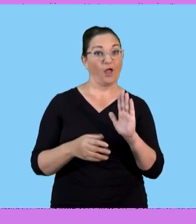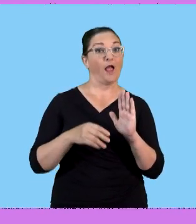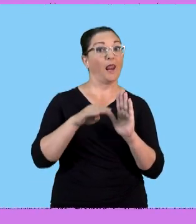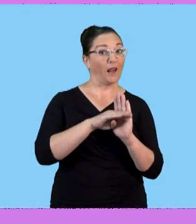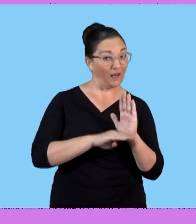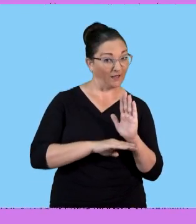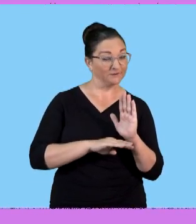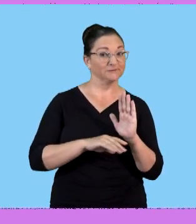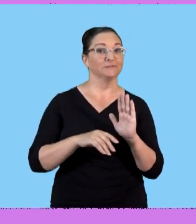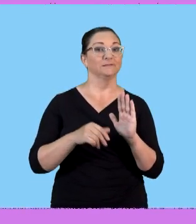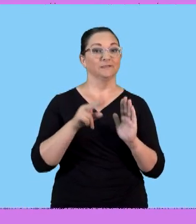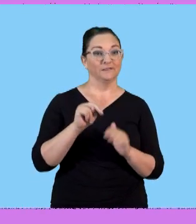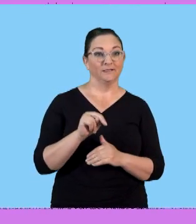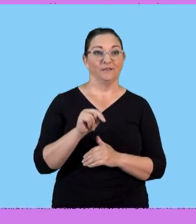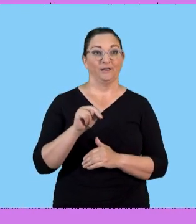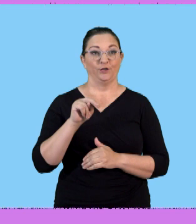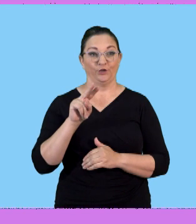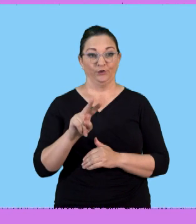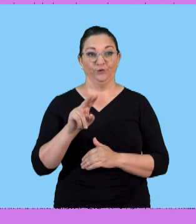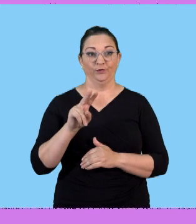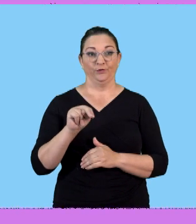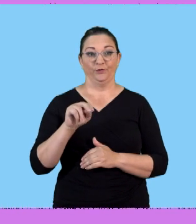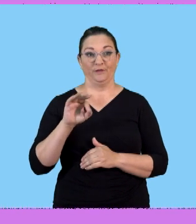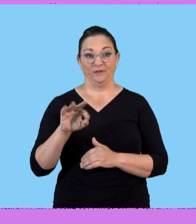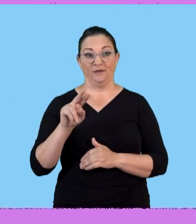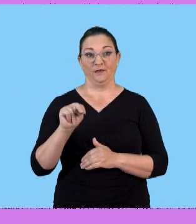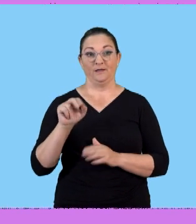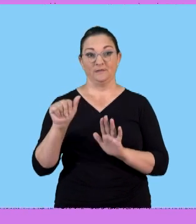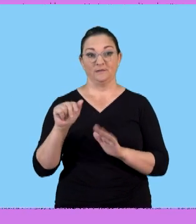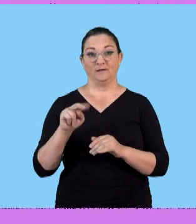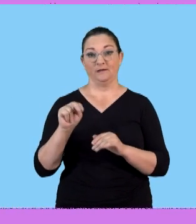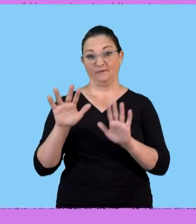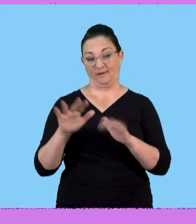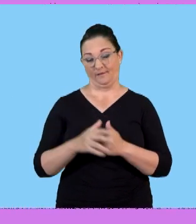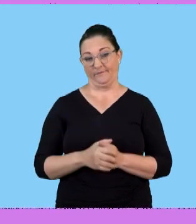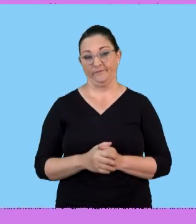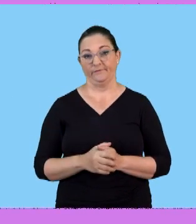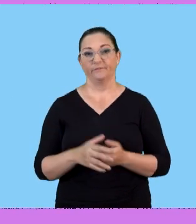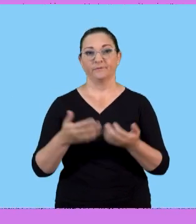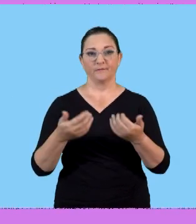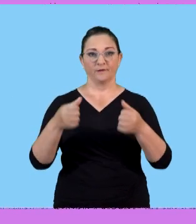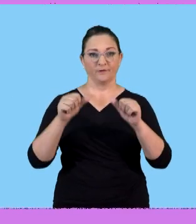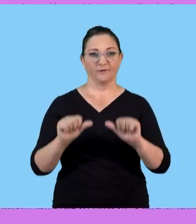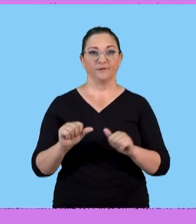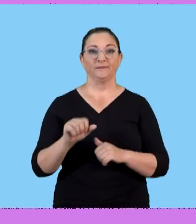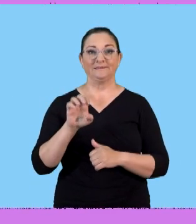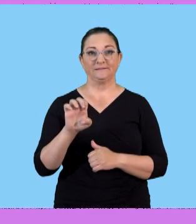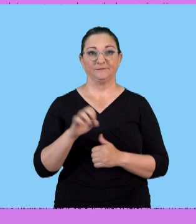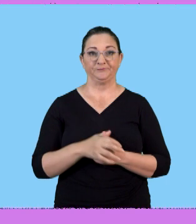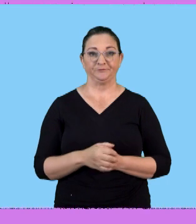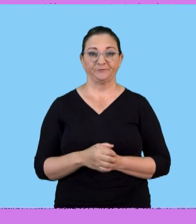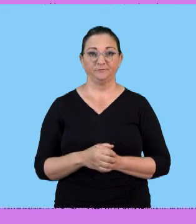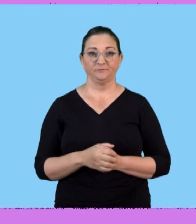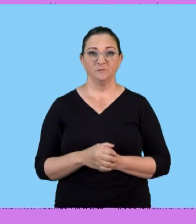N3, N2, N6, and your N10. Guys, are we fine? All right, let's move on now to question number